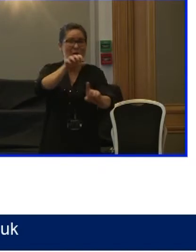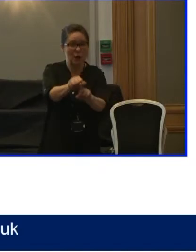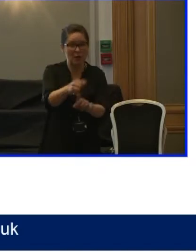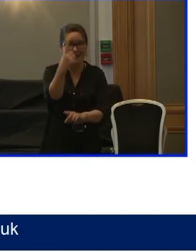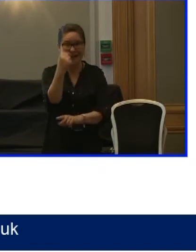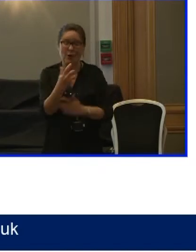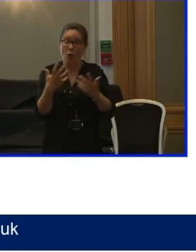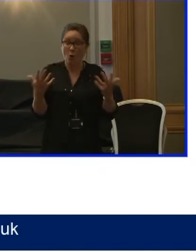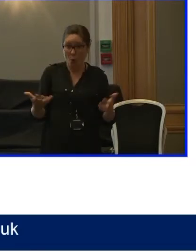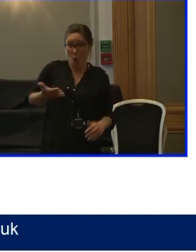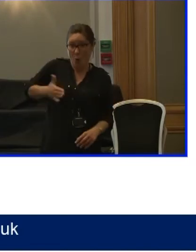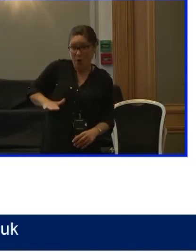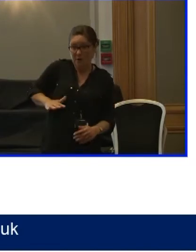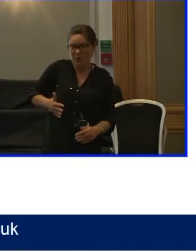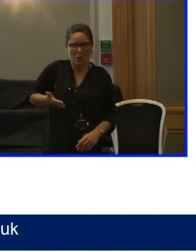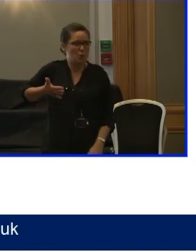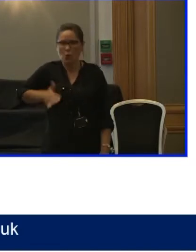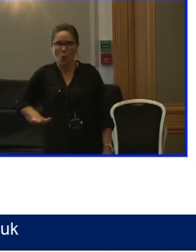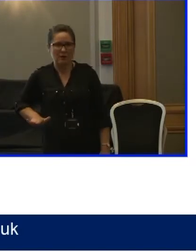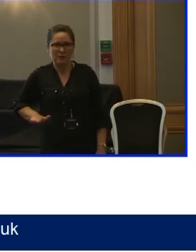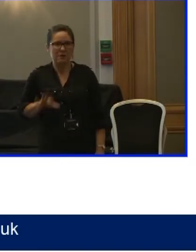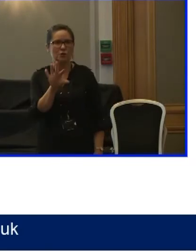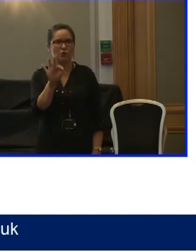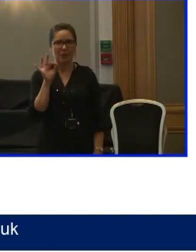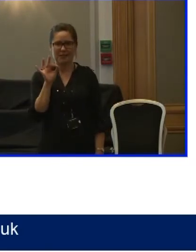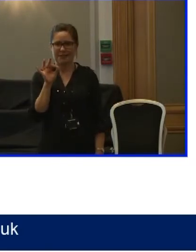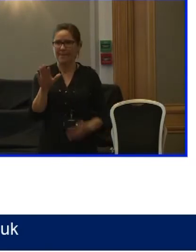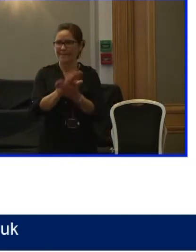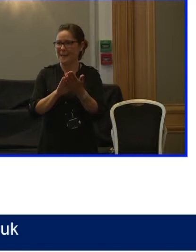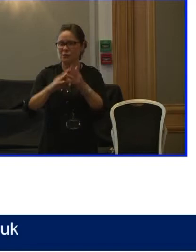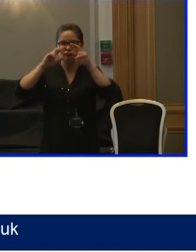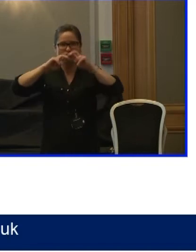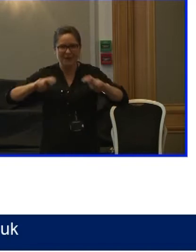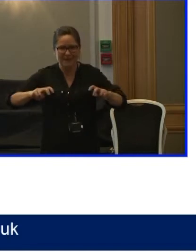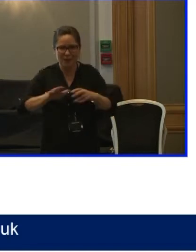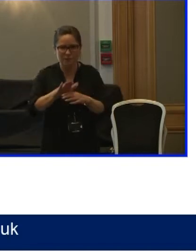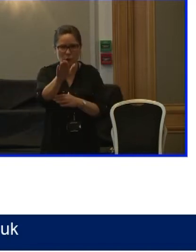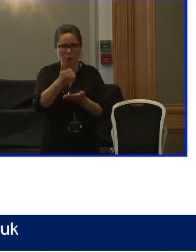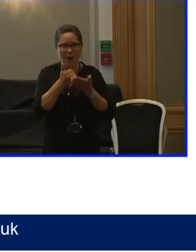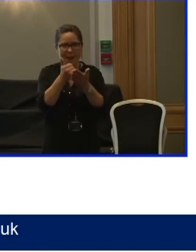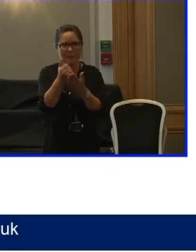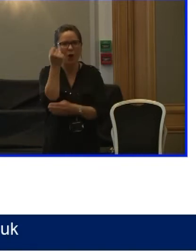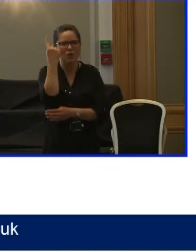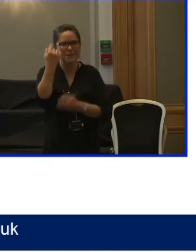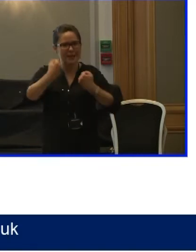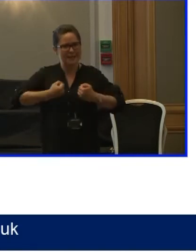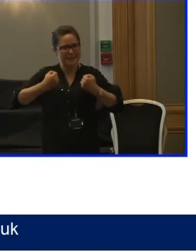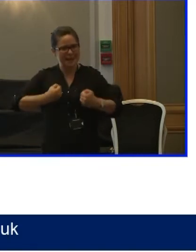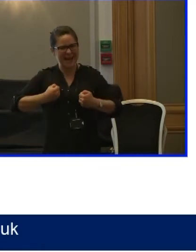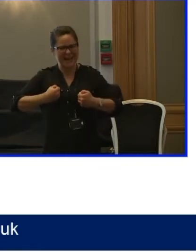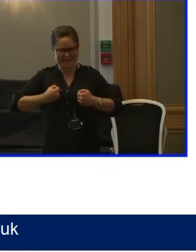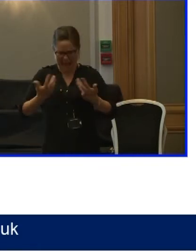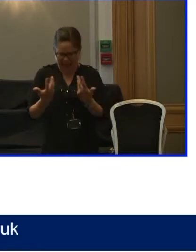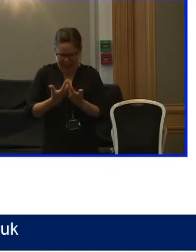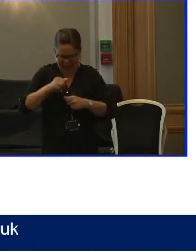have a genetic diagnosis. It helps researchers understand the disease and its mechanisms. There are benefits much